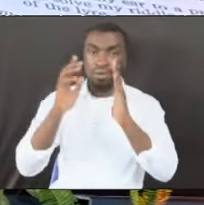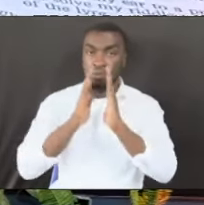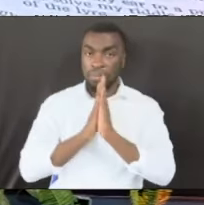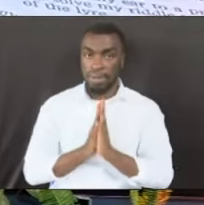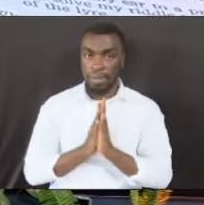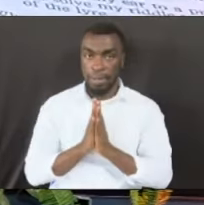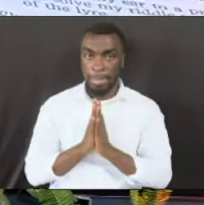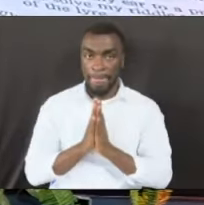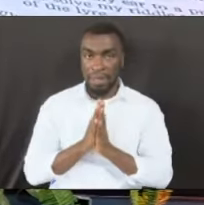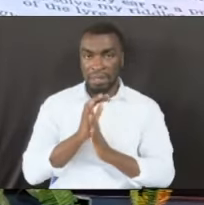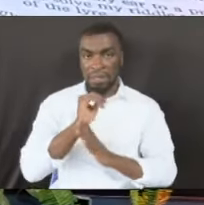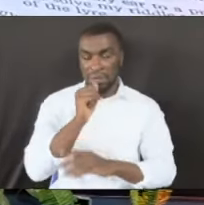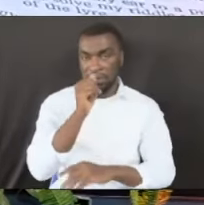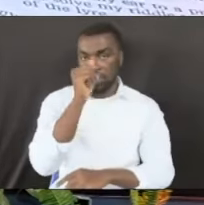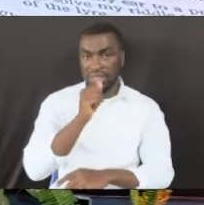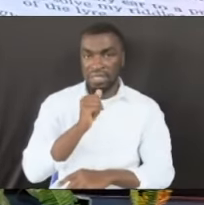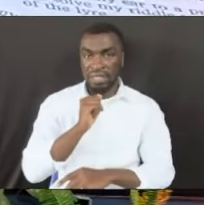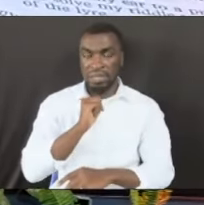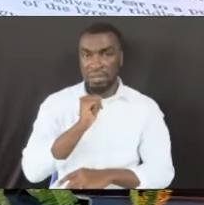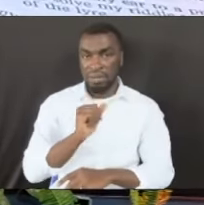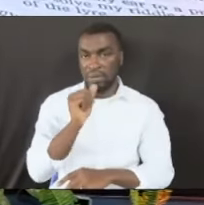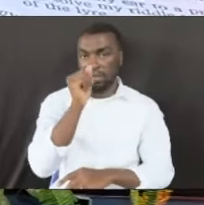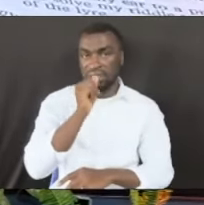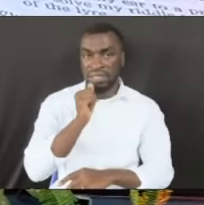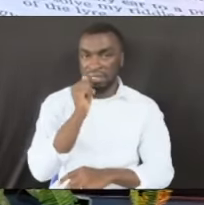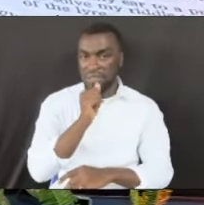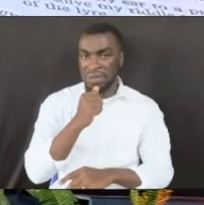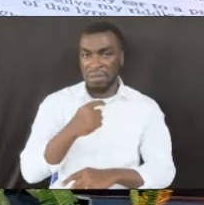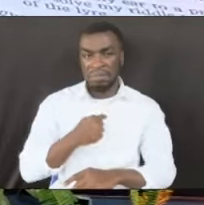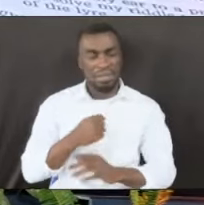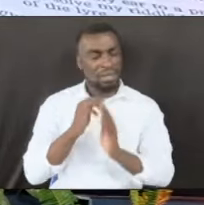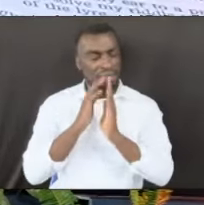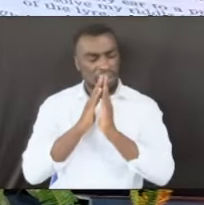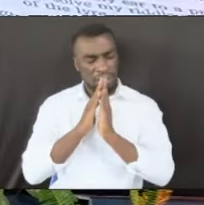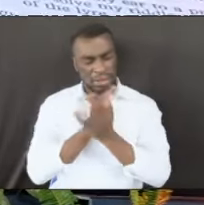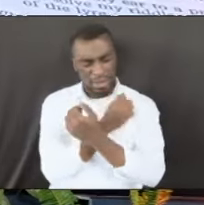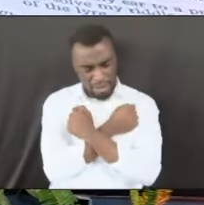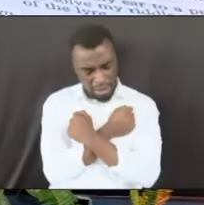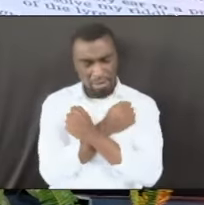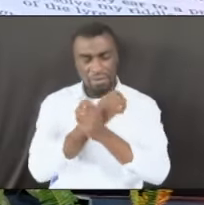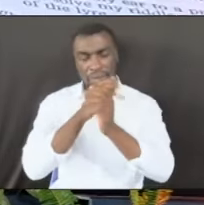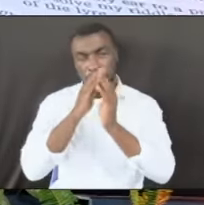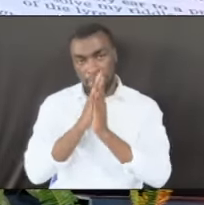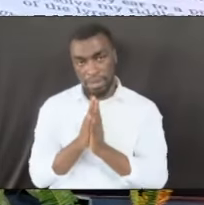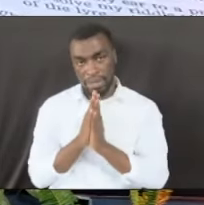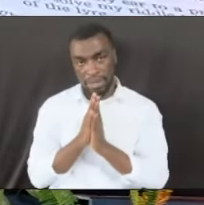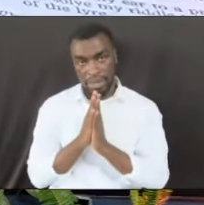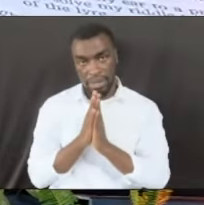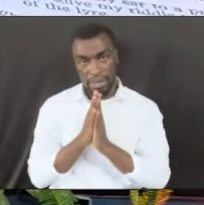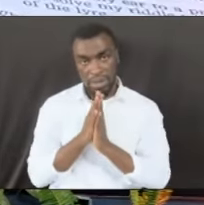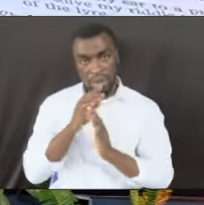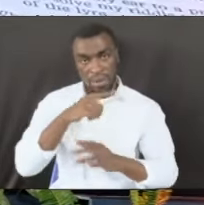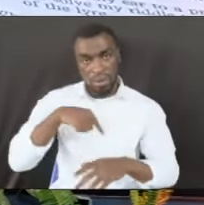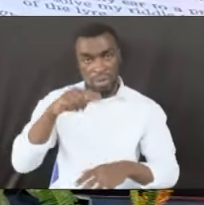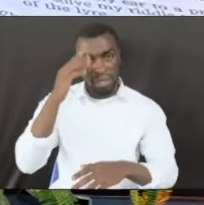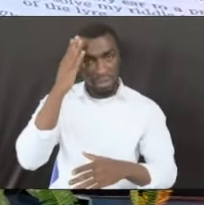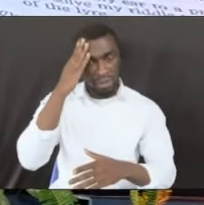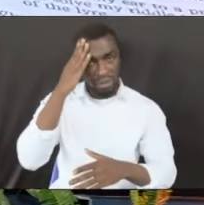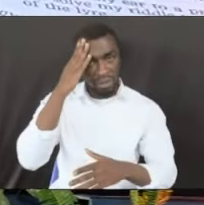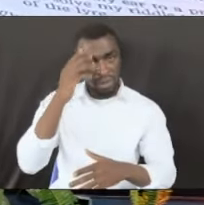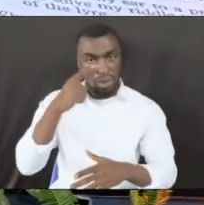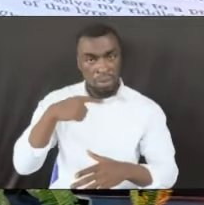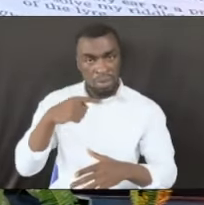It's not a secret, I'm biased towards prayer. I love praying. And you know, we must go through the